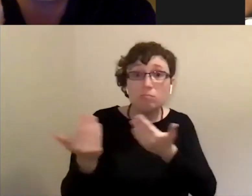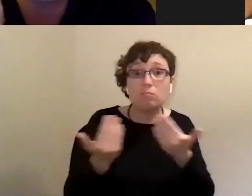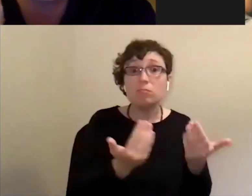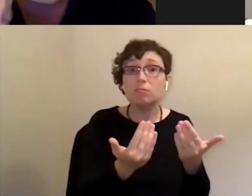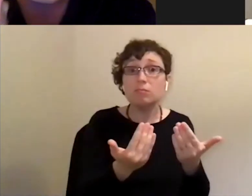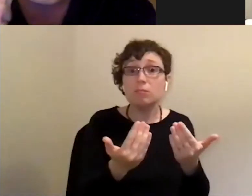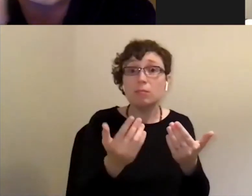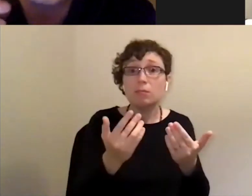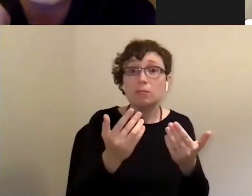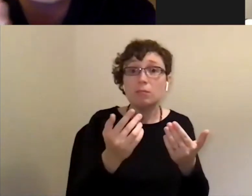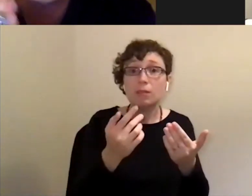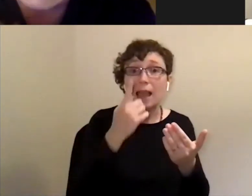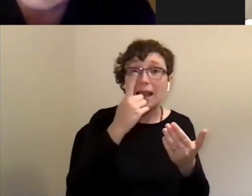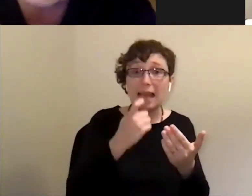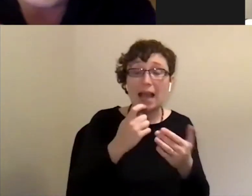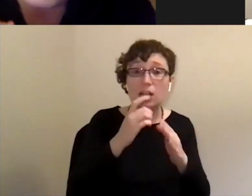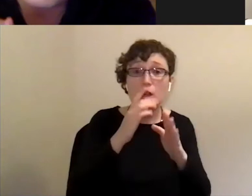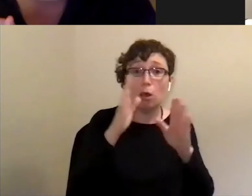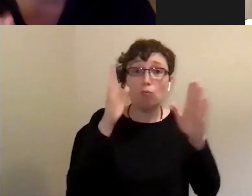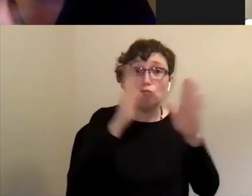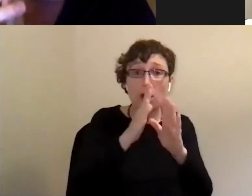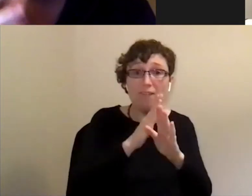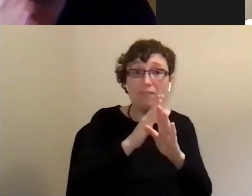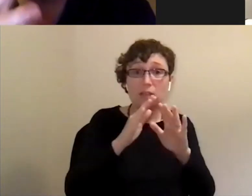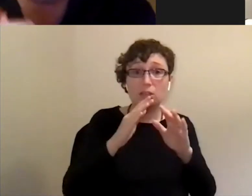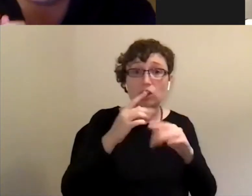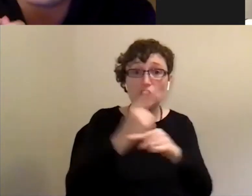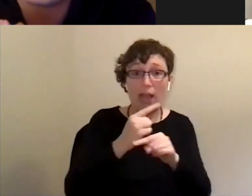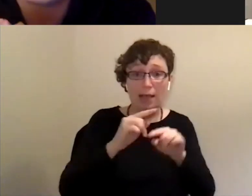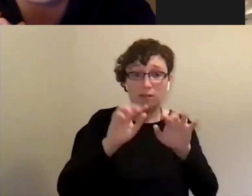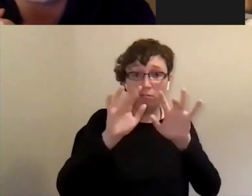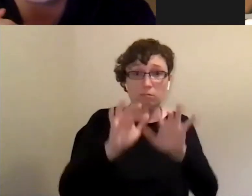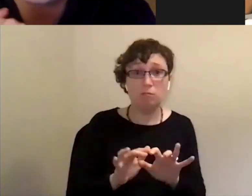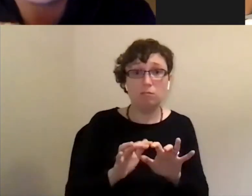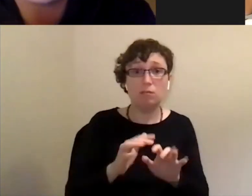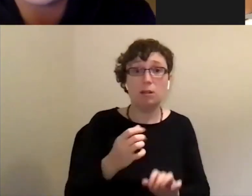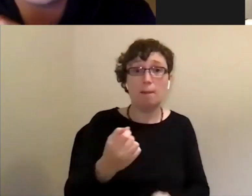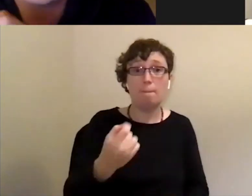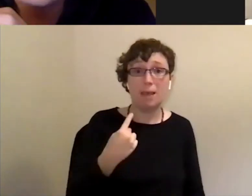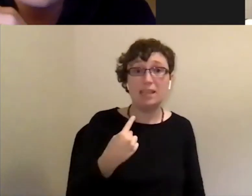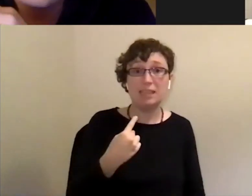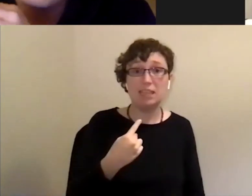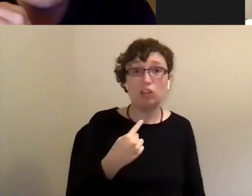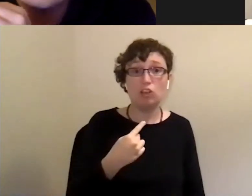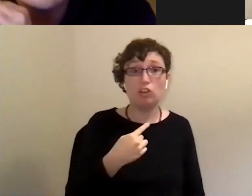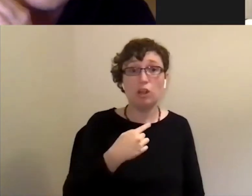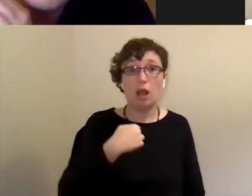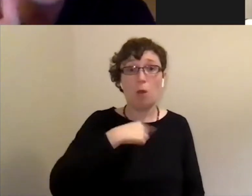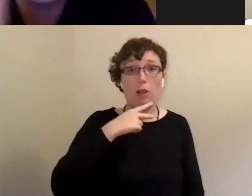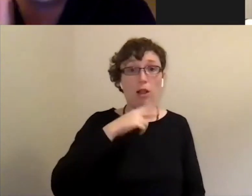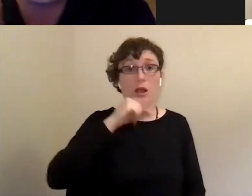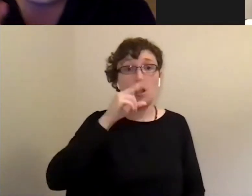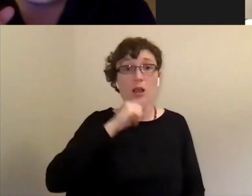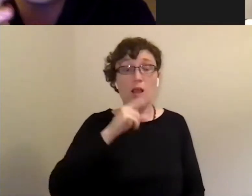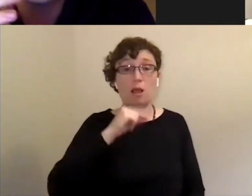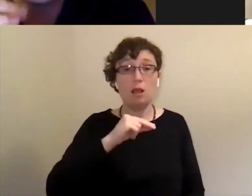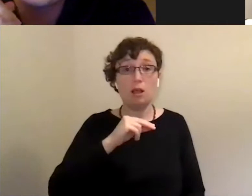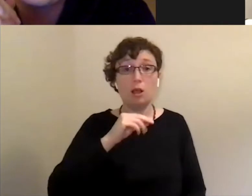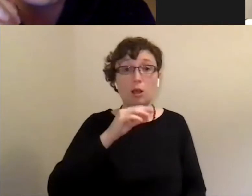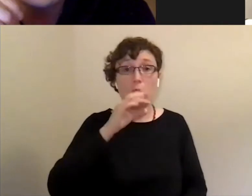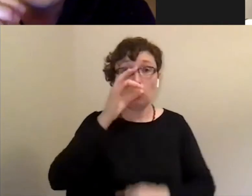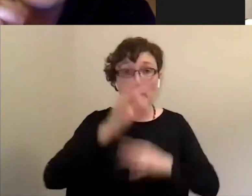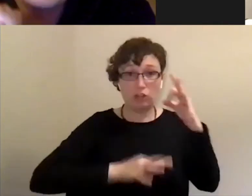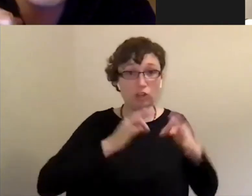message me, and then I shall muffle up the question. So please feel free to do